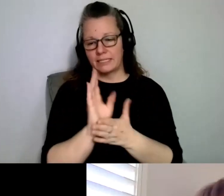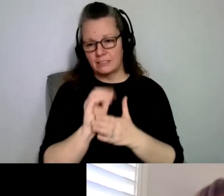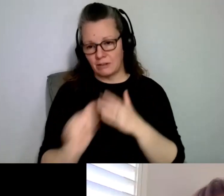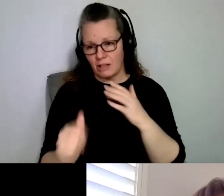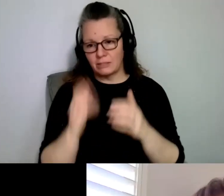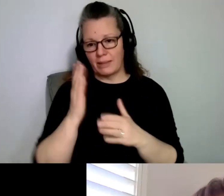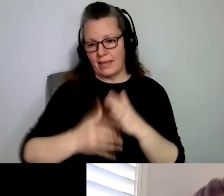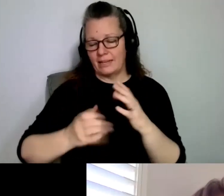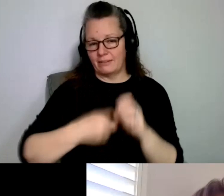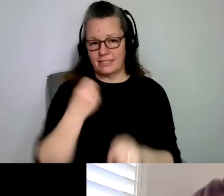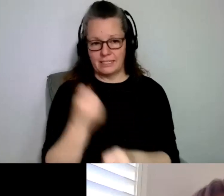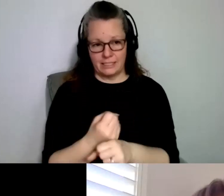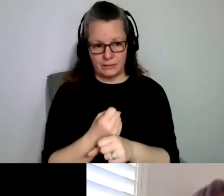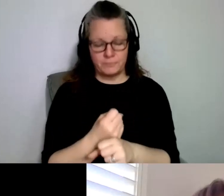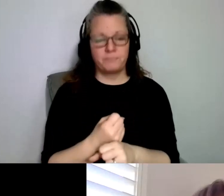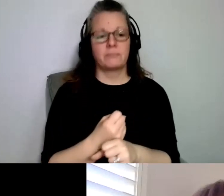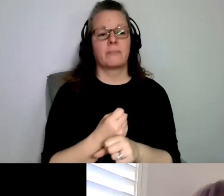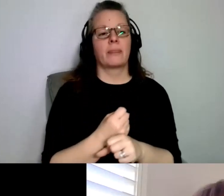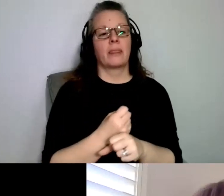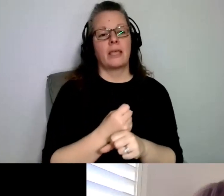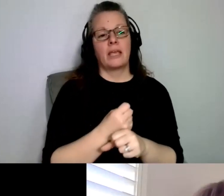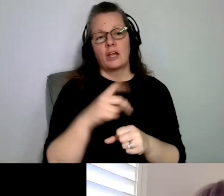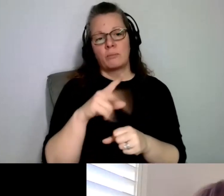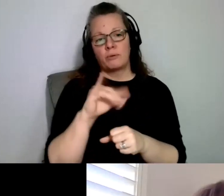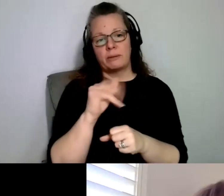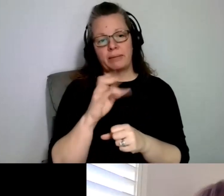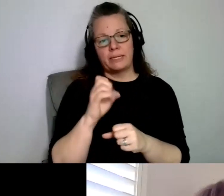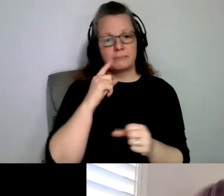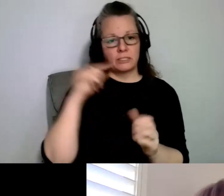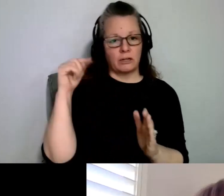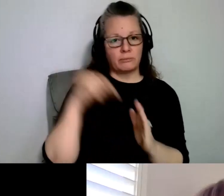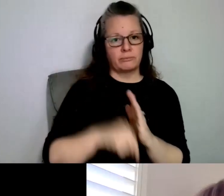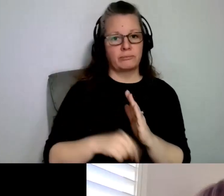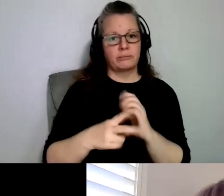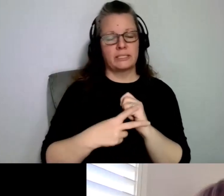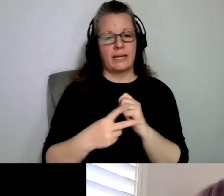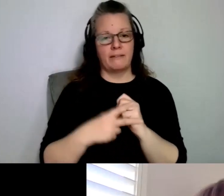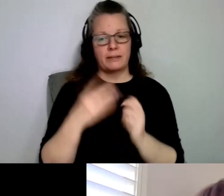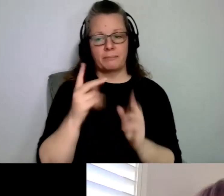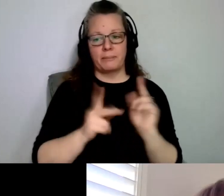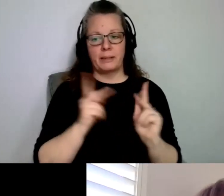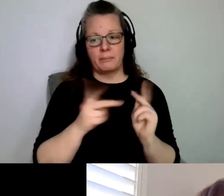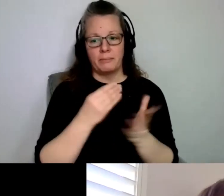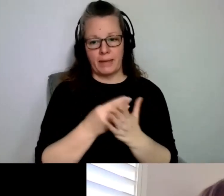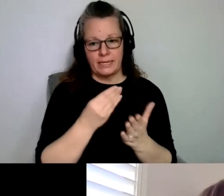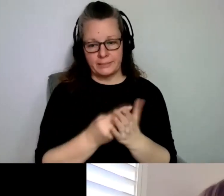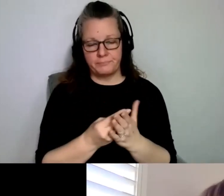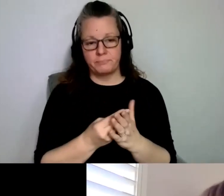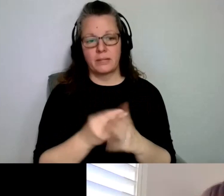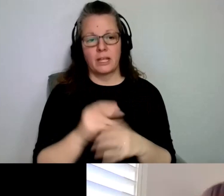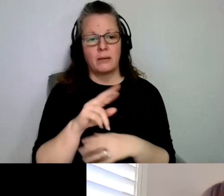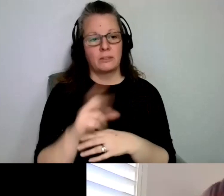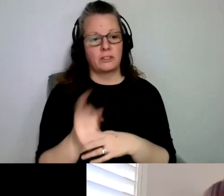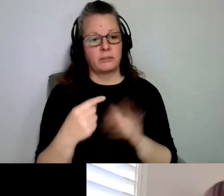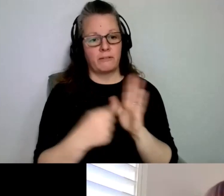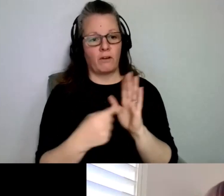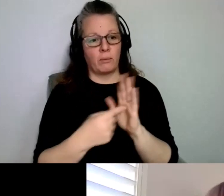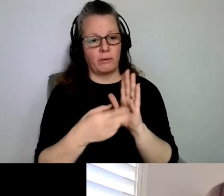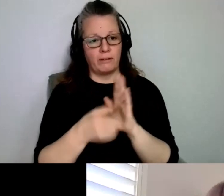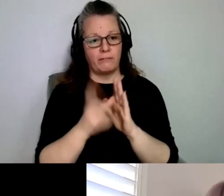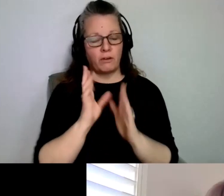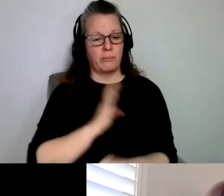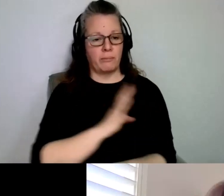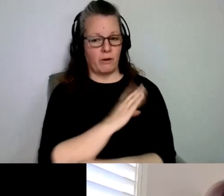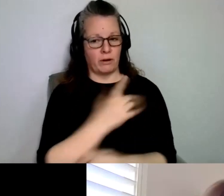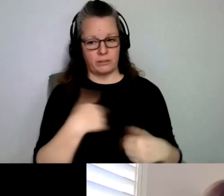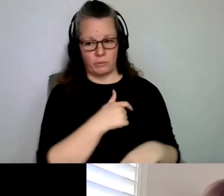down premiums, saving people money on healthcare coverage. The Prescription Drug Affordability Review Board, as we heard, is beginning its